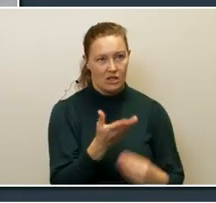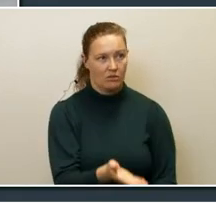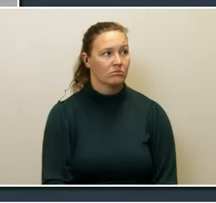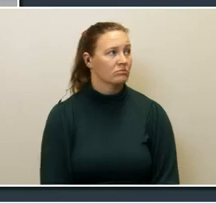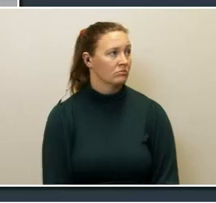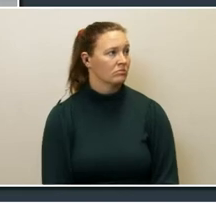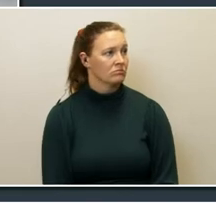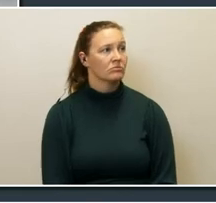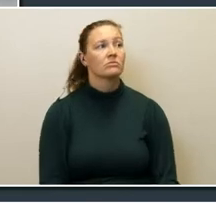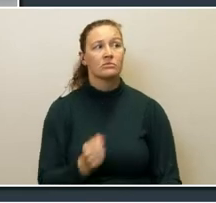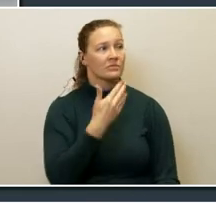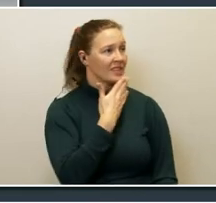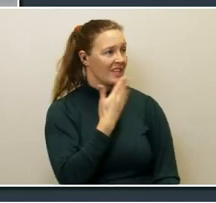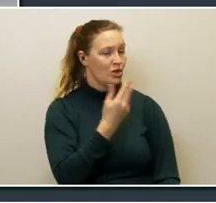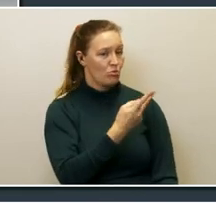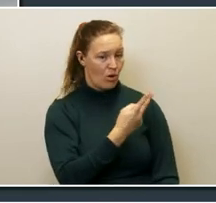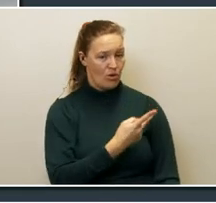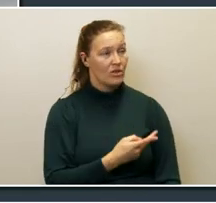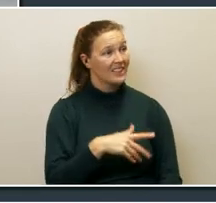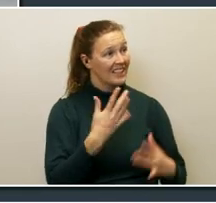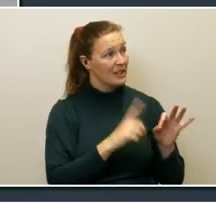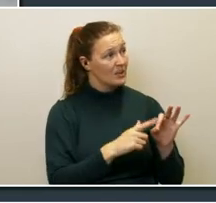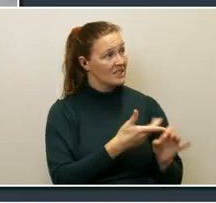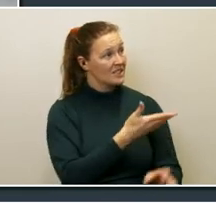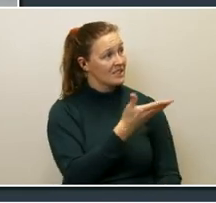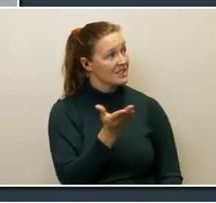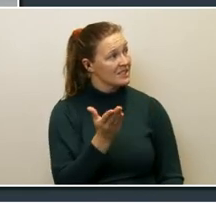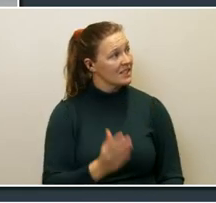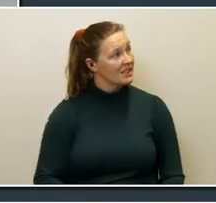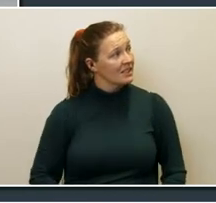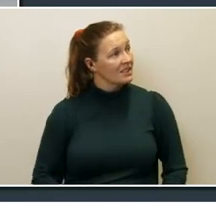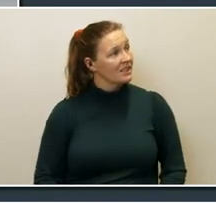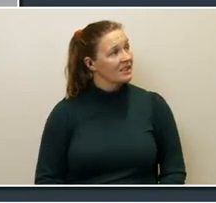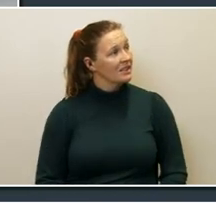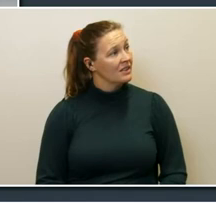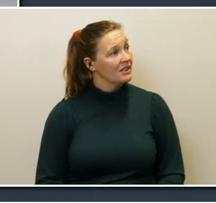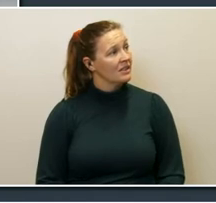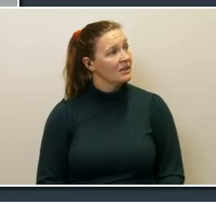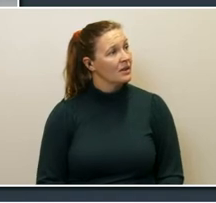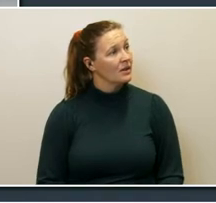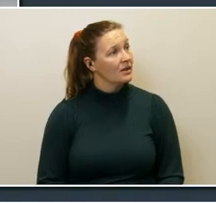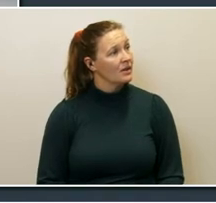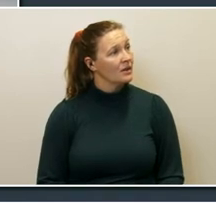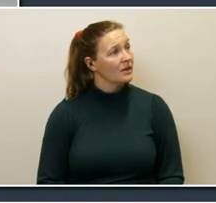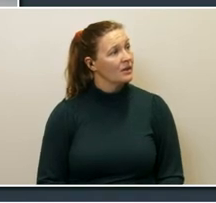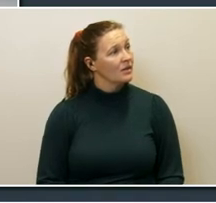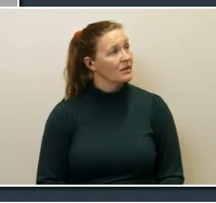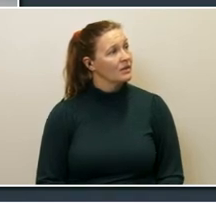you. Thank you very much, Lynn and John. Do we have any questions from councillors?